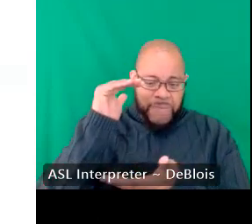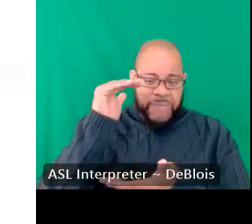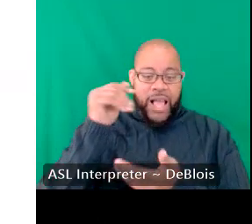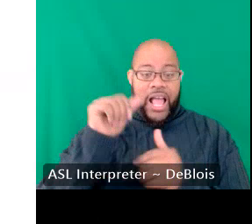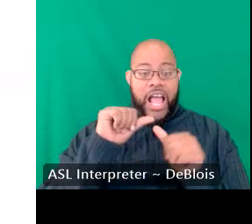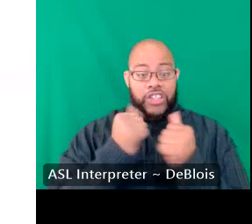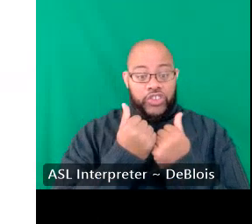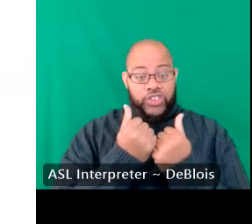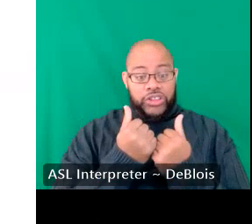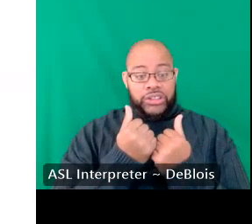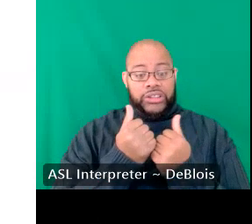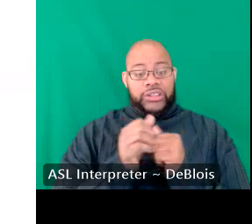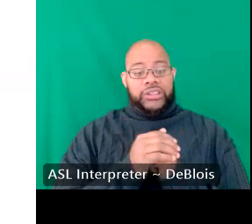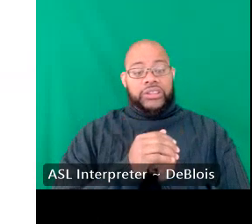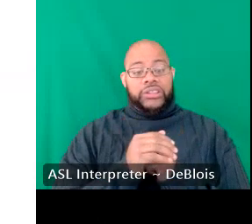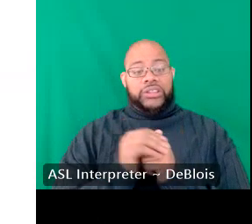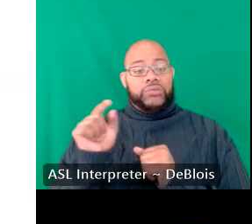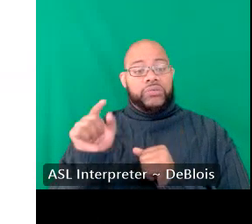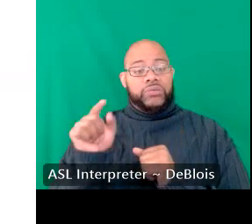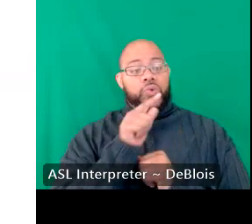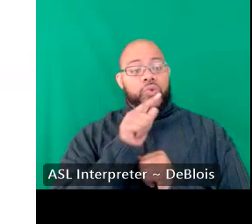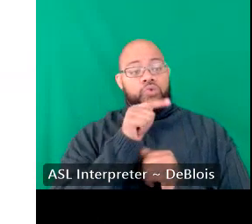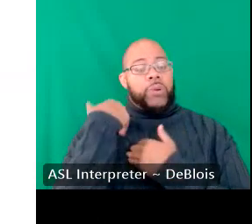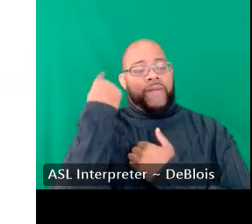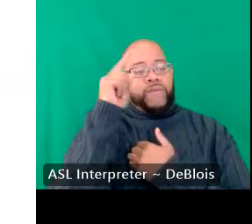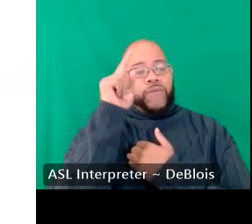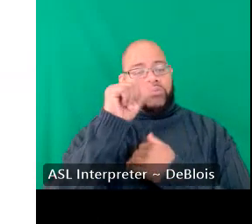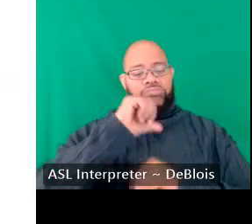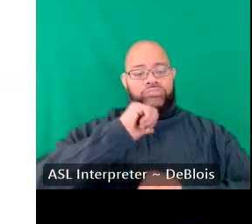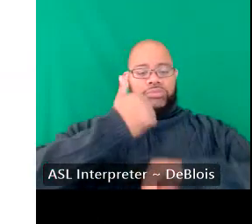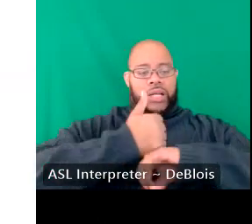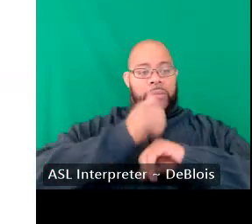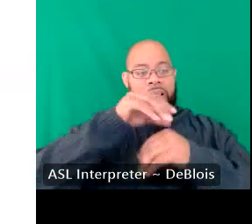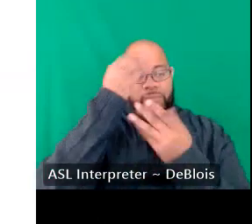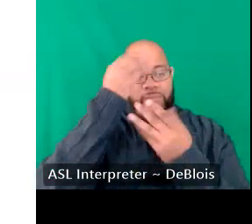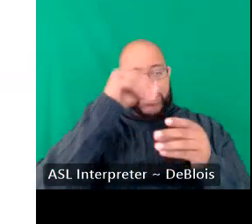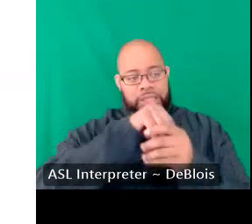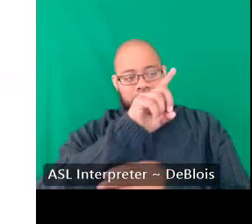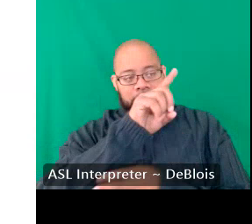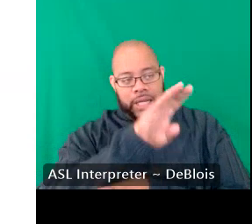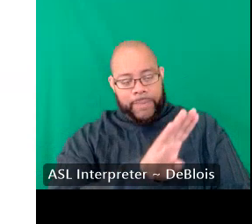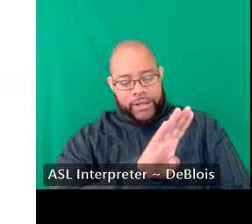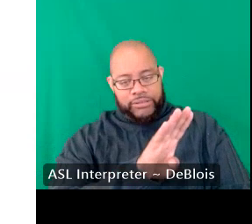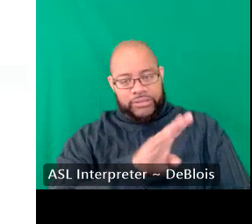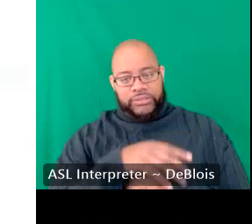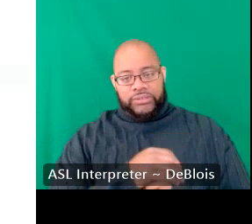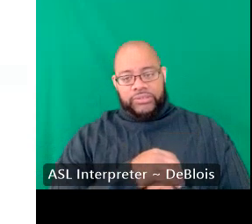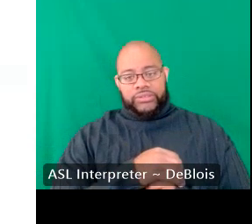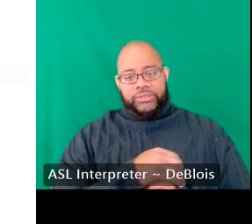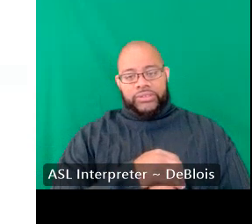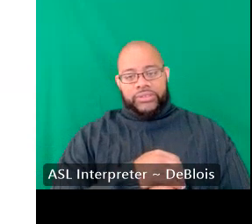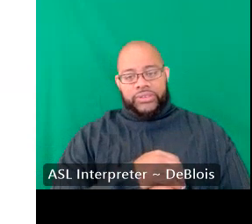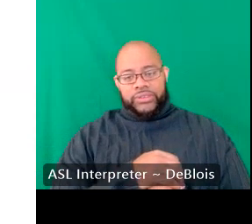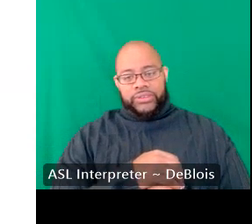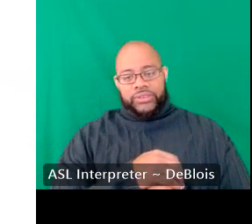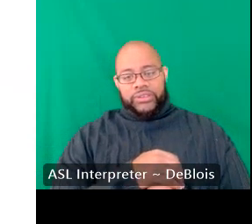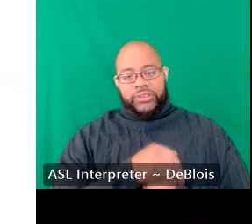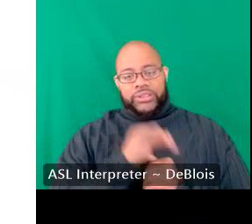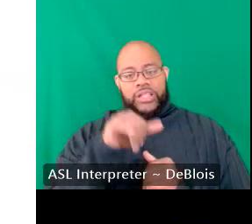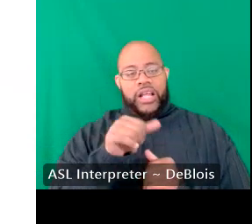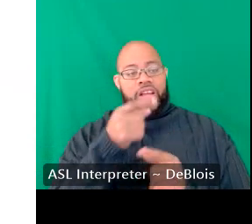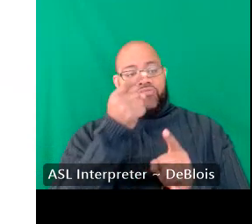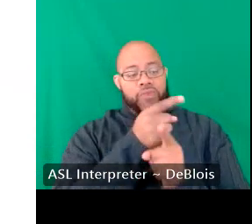the ones who are responsible for getting that data into the database and so that the right